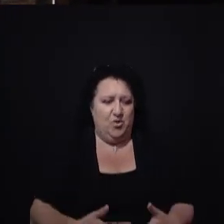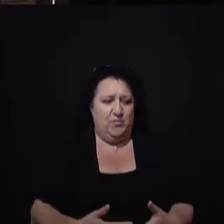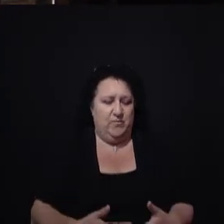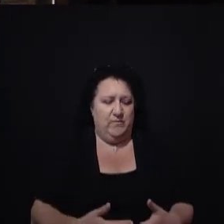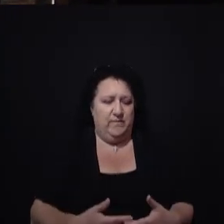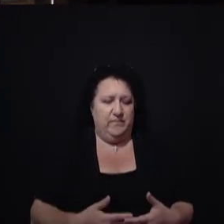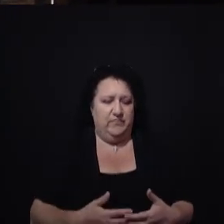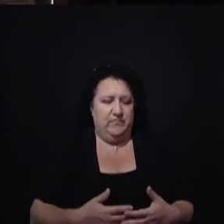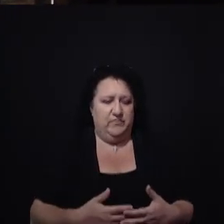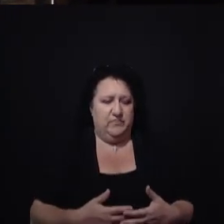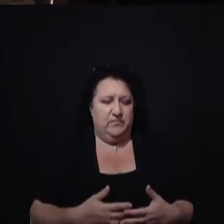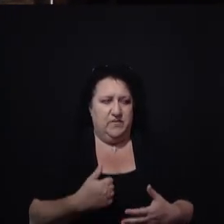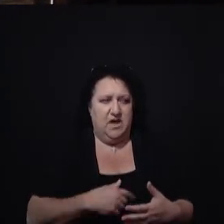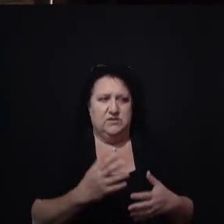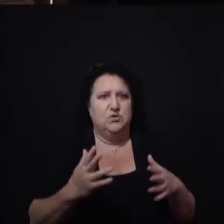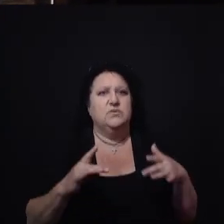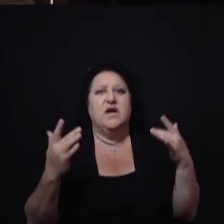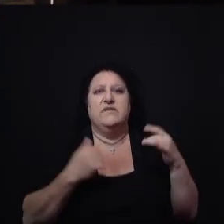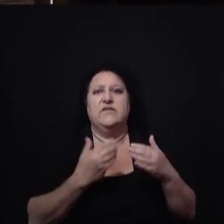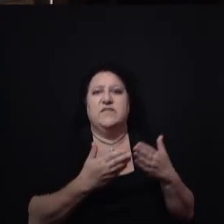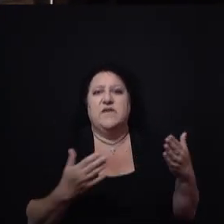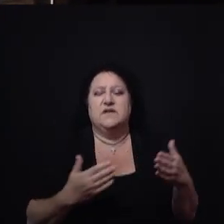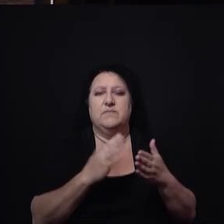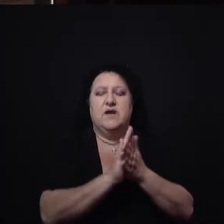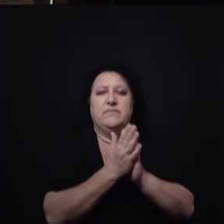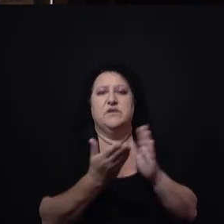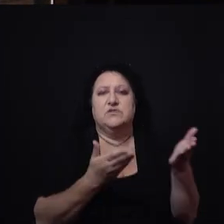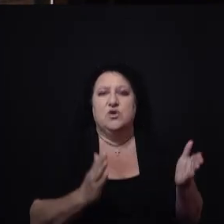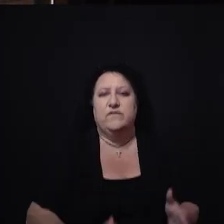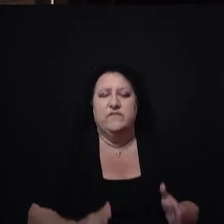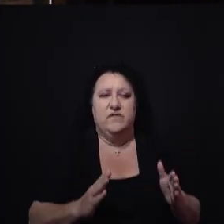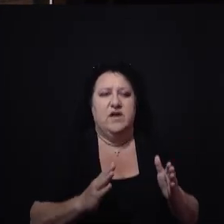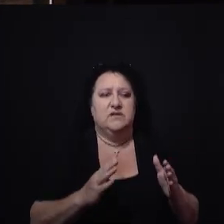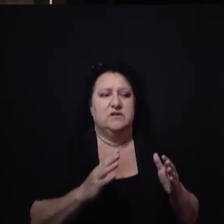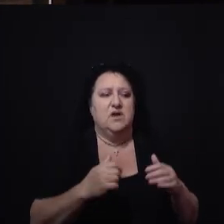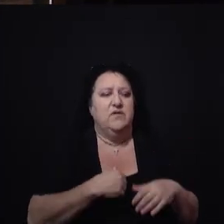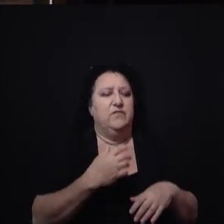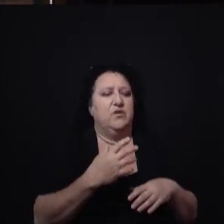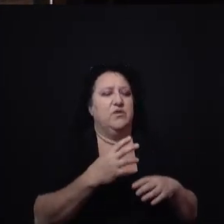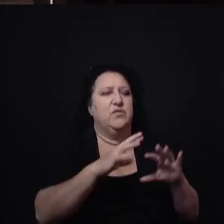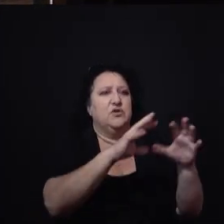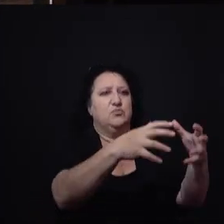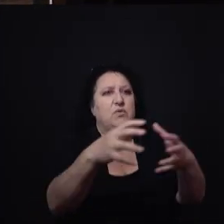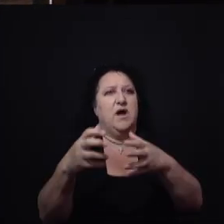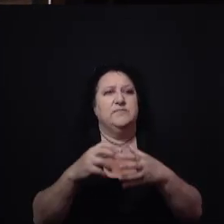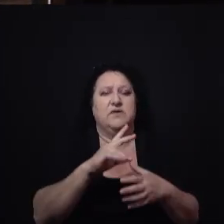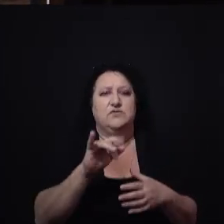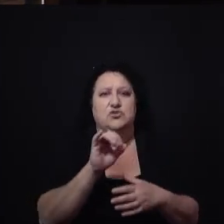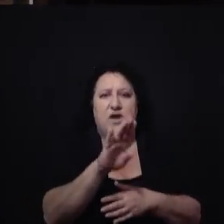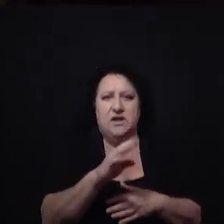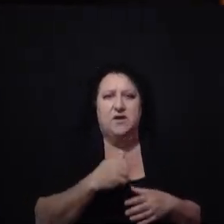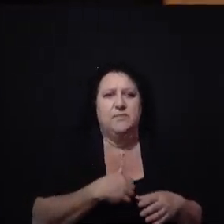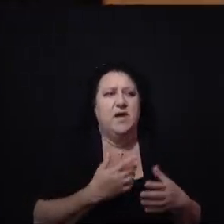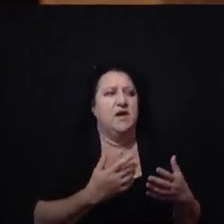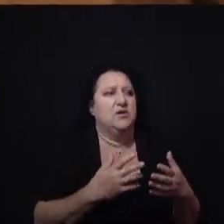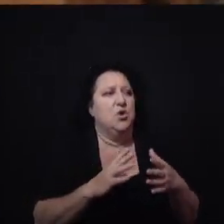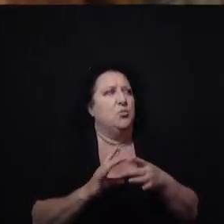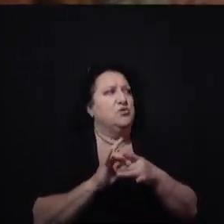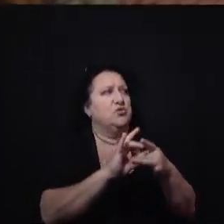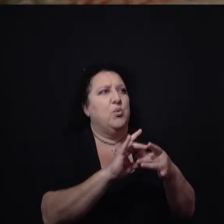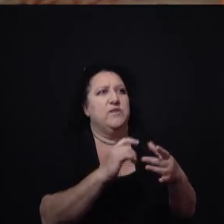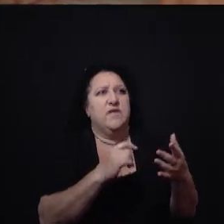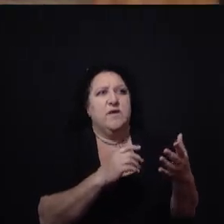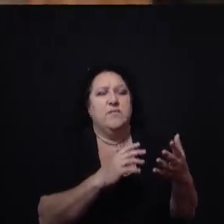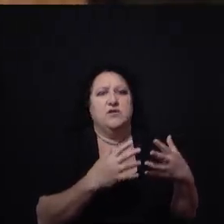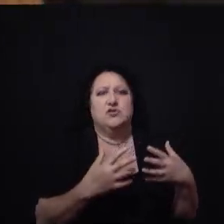thing that you should be my servant to raise up the tribes of Jacob and to restore the survivors of Israel. In other words, it's not enough that I'm gonna